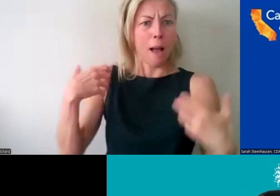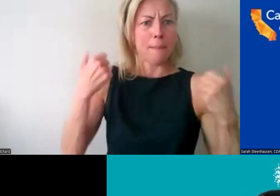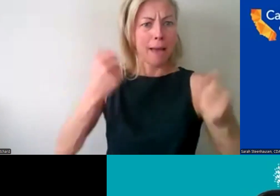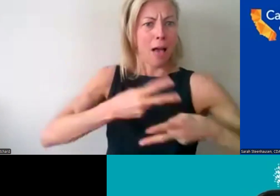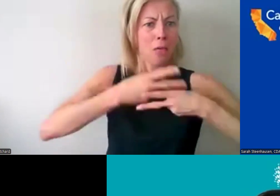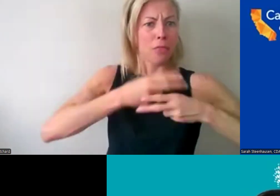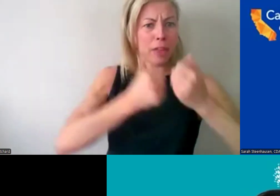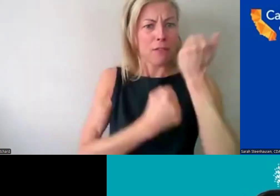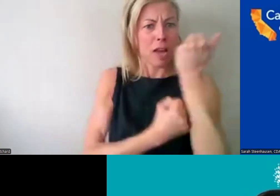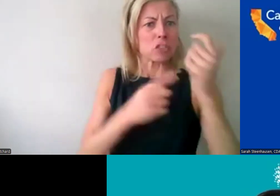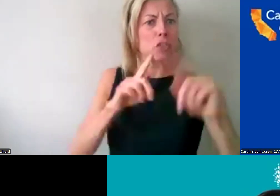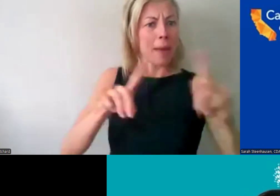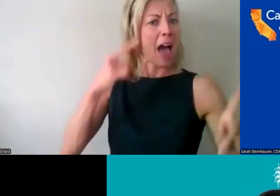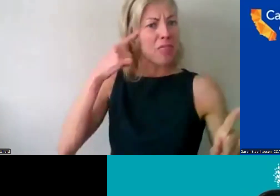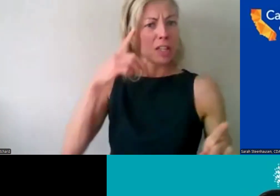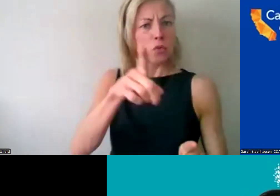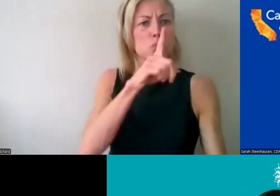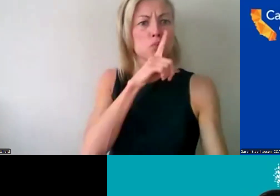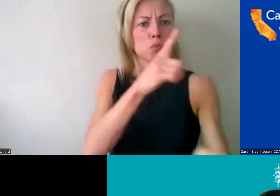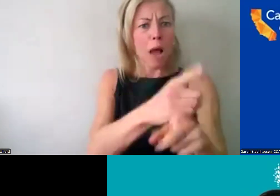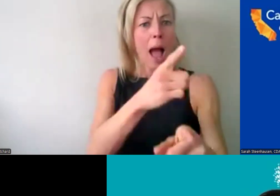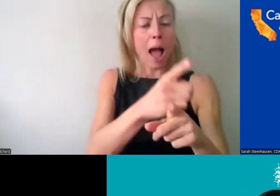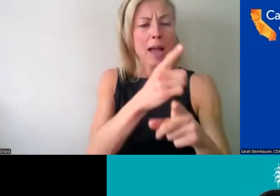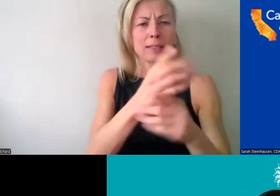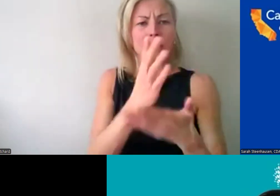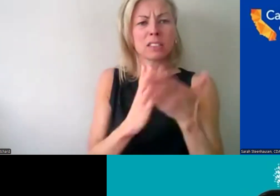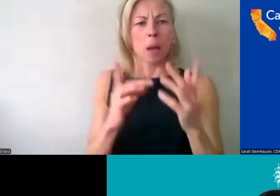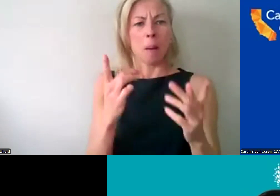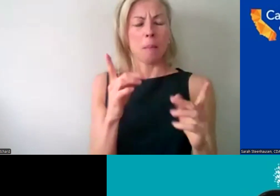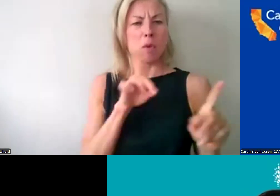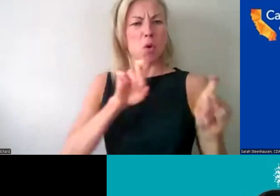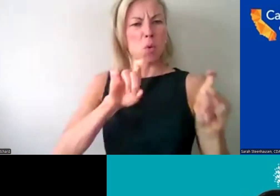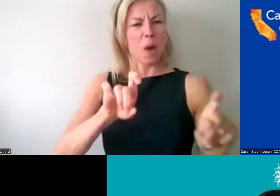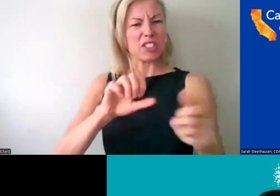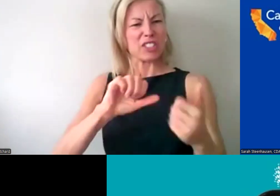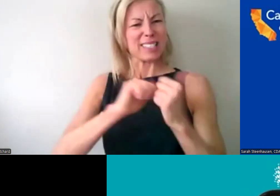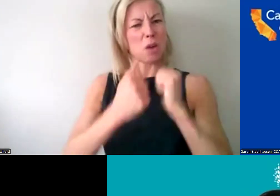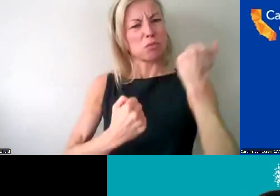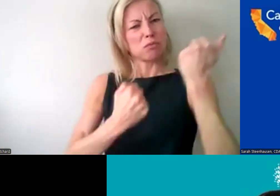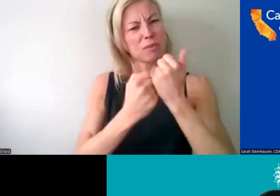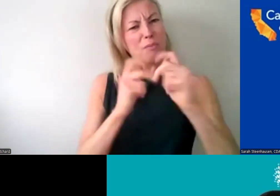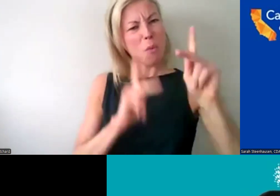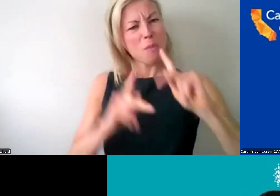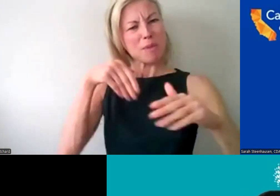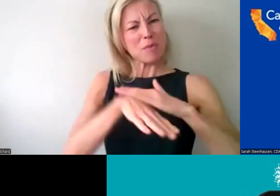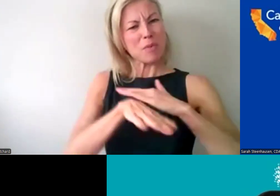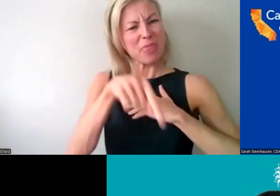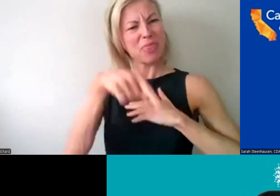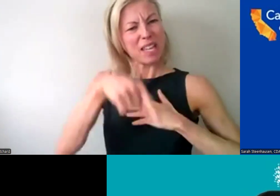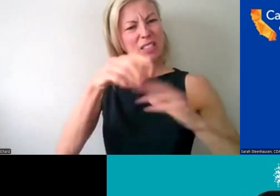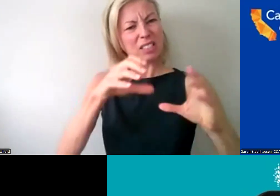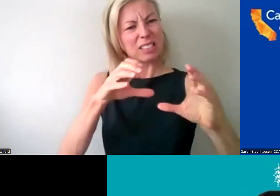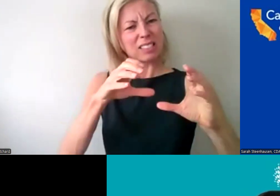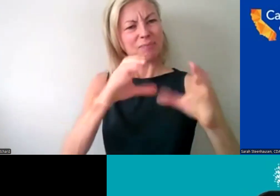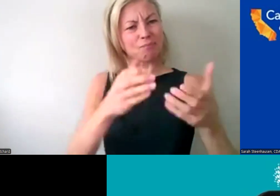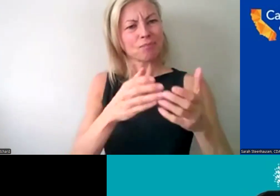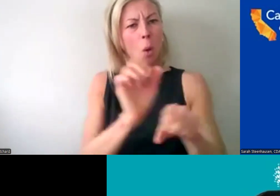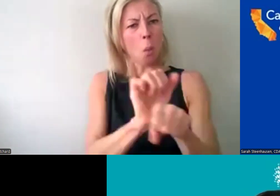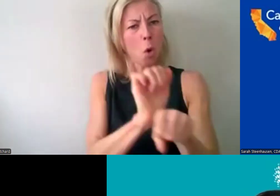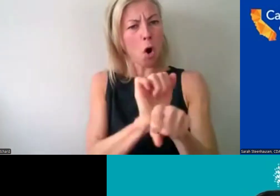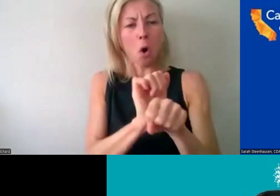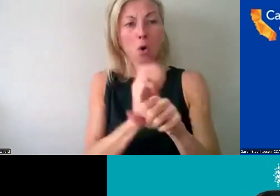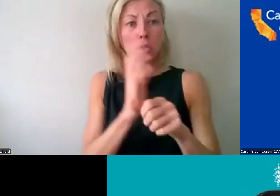think you're absolutely right. Those are some of the questions we've had too, is how we can support people in this work. Knowing that they're not going to want to just come